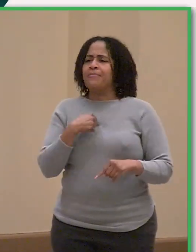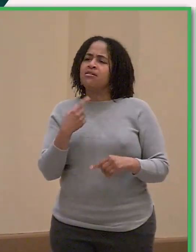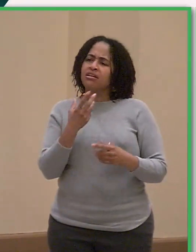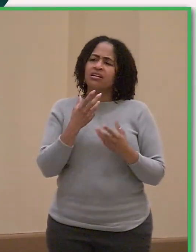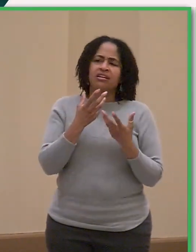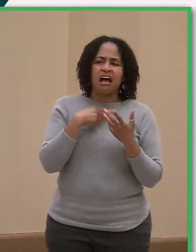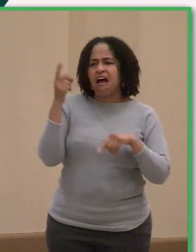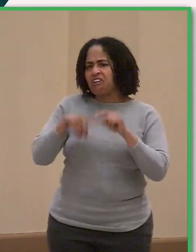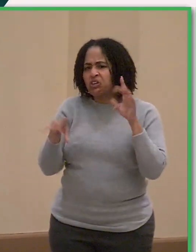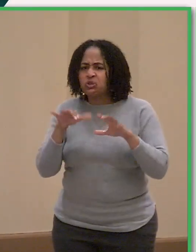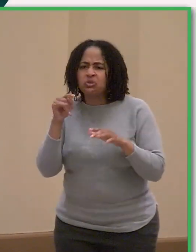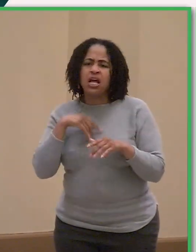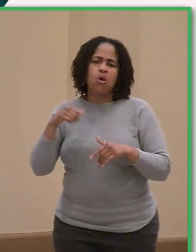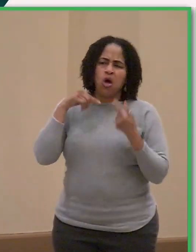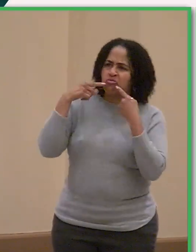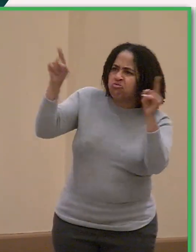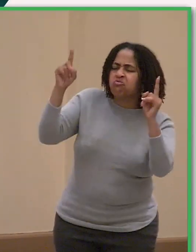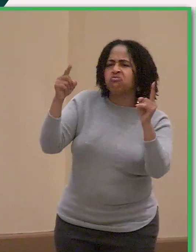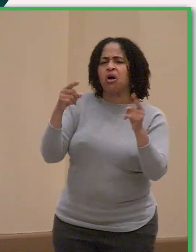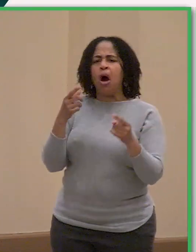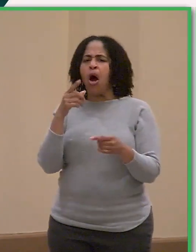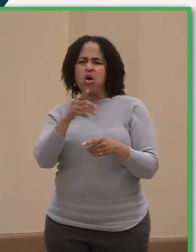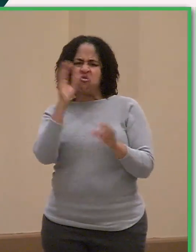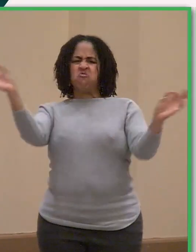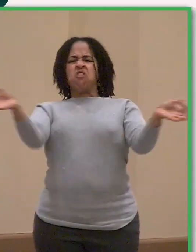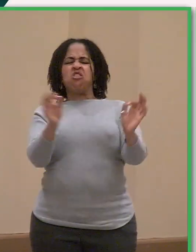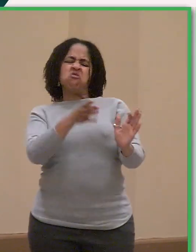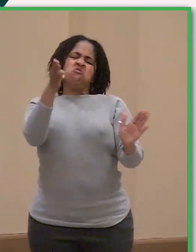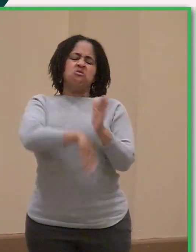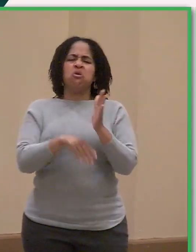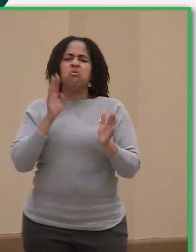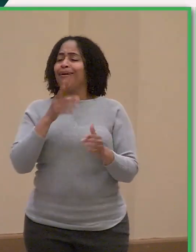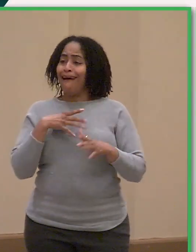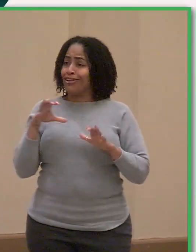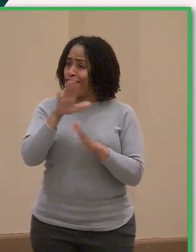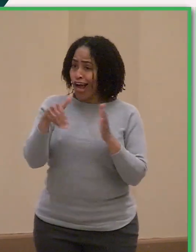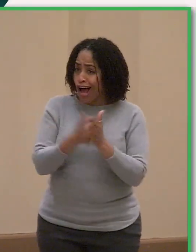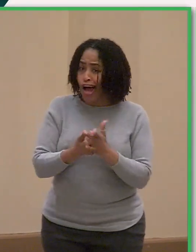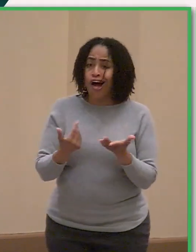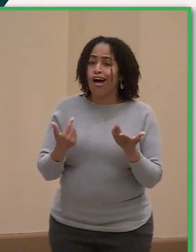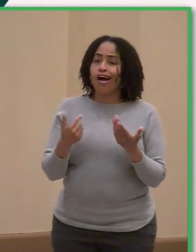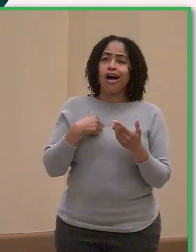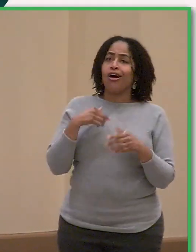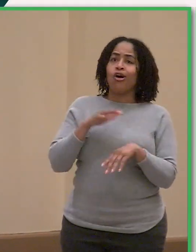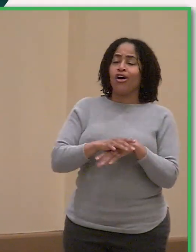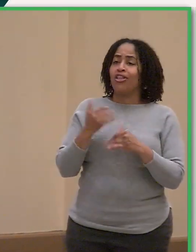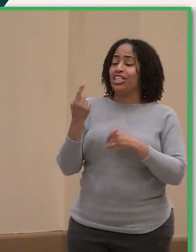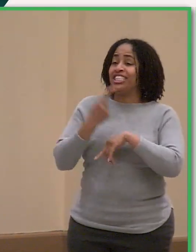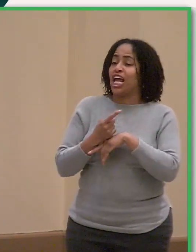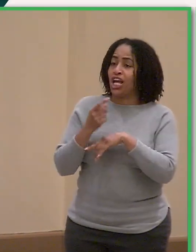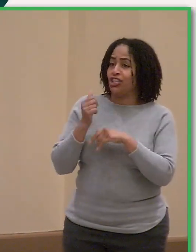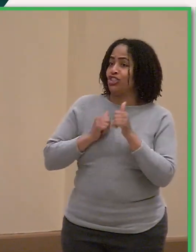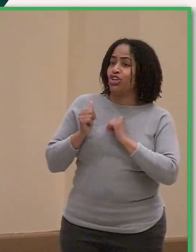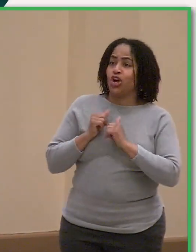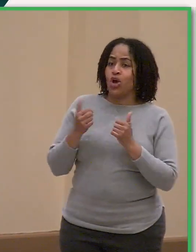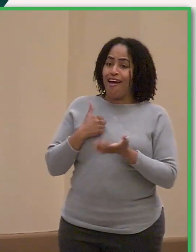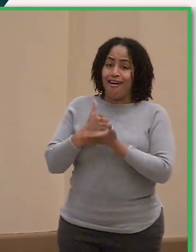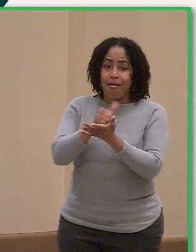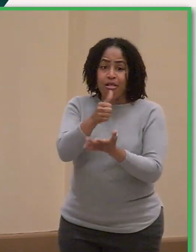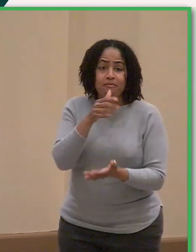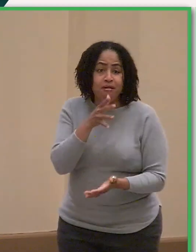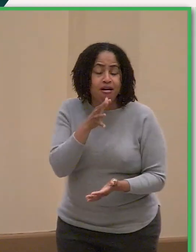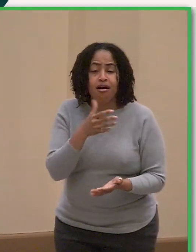to do or wasn't going to be able to do or I wasn't going to amount to anything. I have done it all. I was on the Today Show, like, I help moms, and some moms